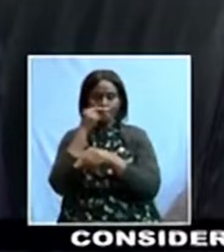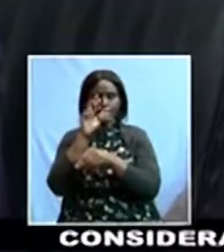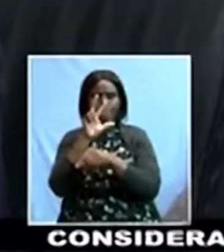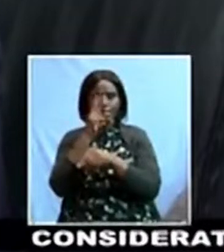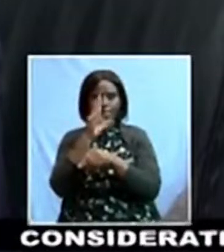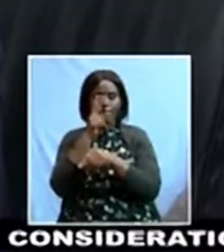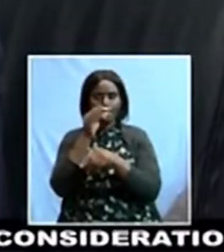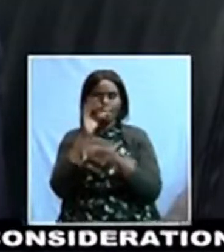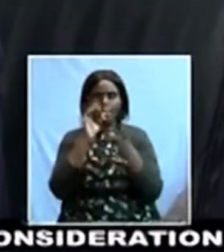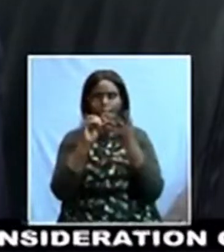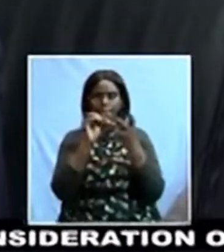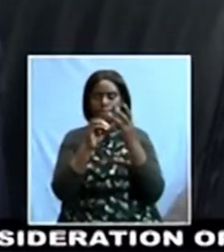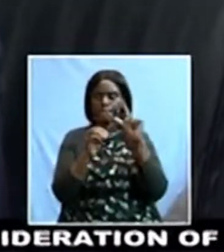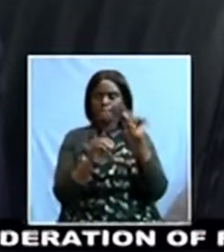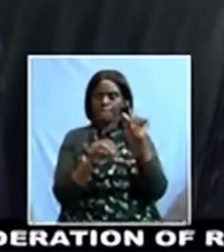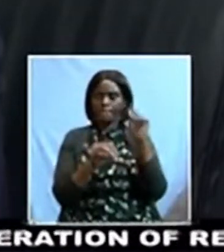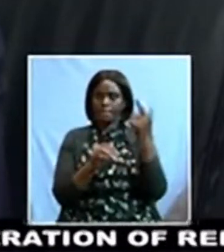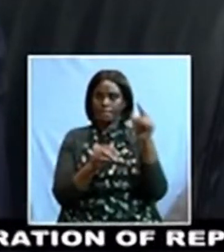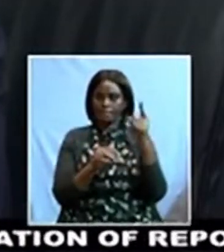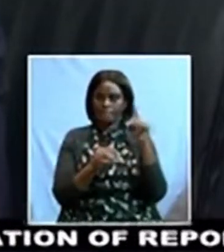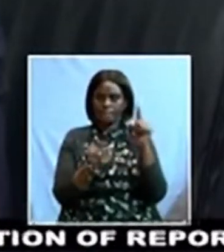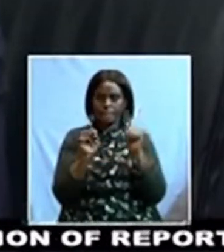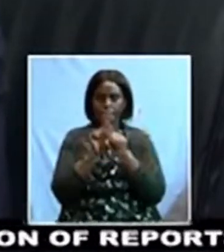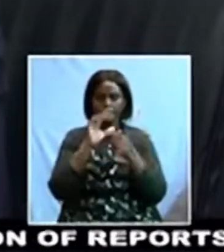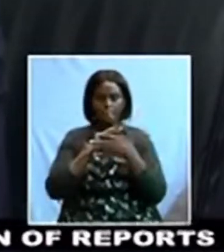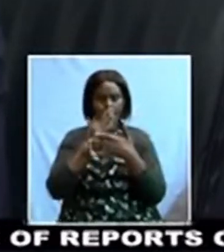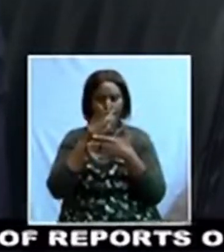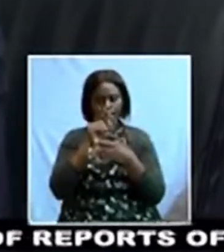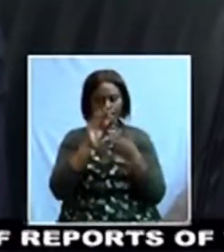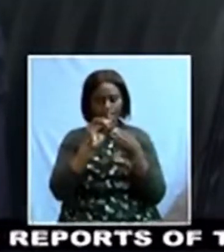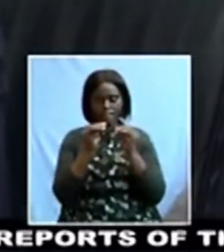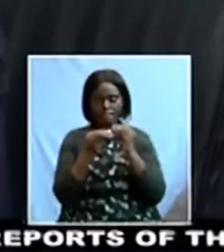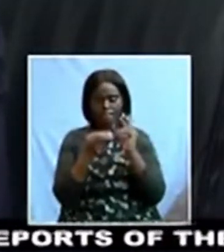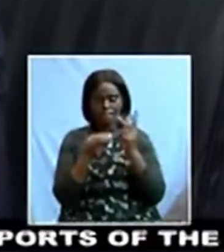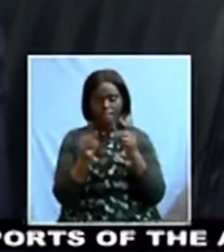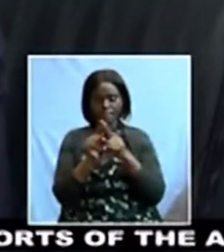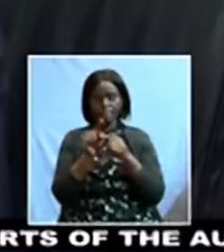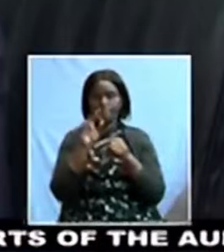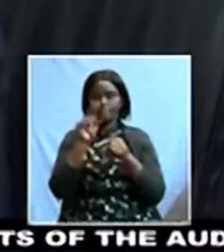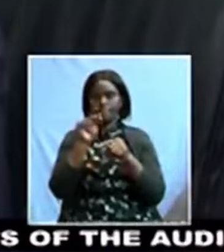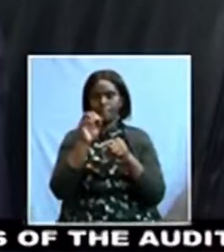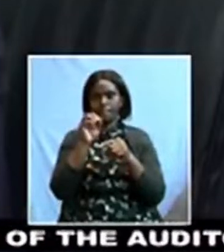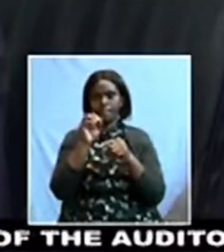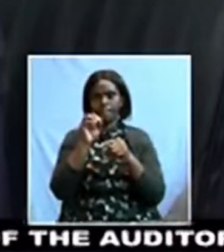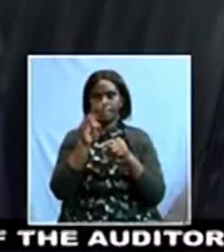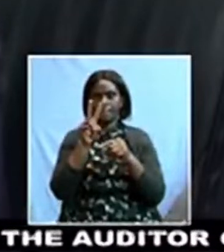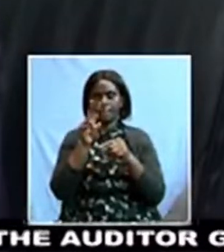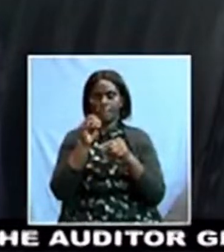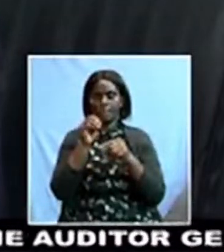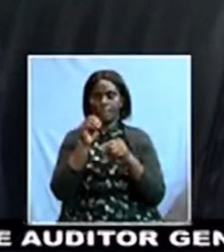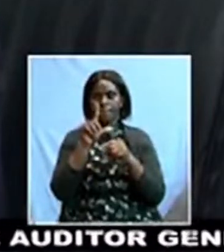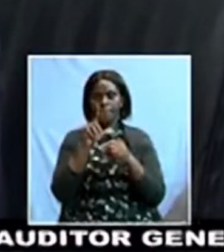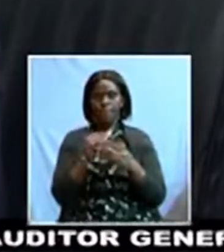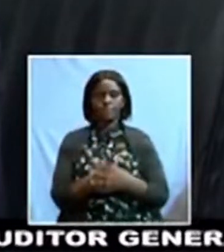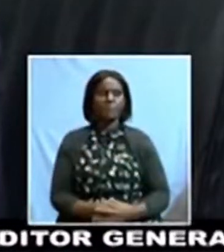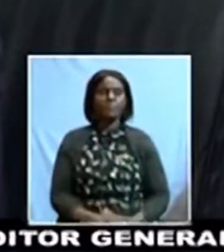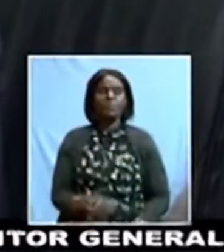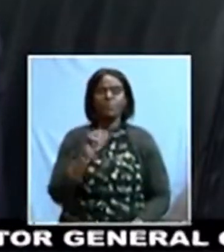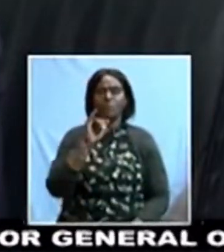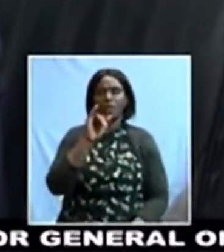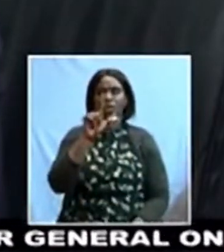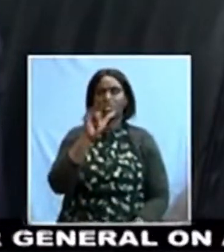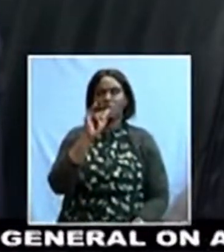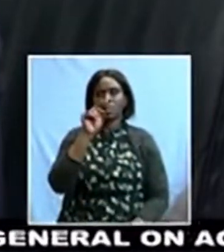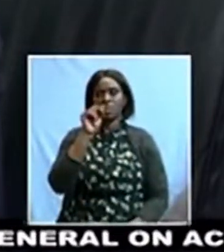of October 2021. A laptop number 2, Lenovo, a council secretary, stolen